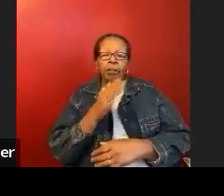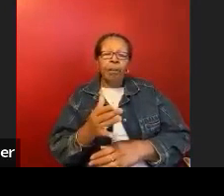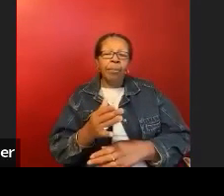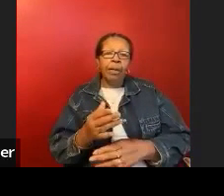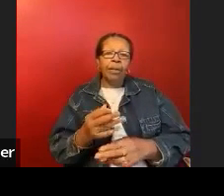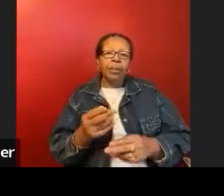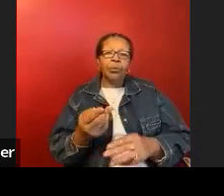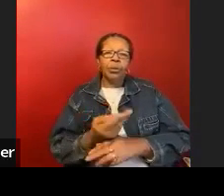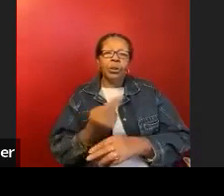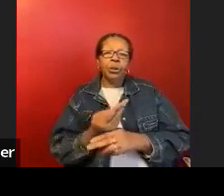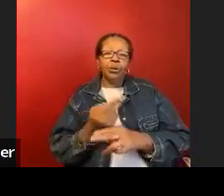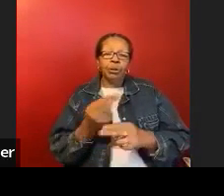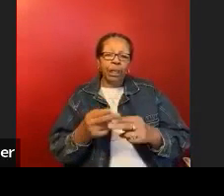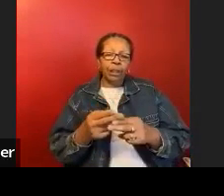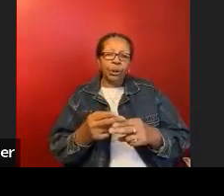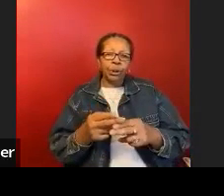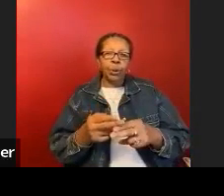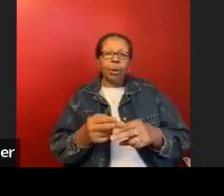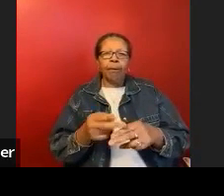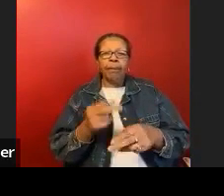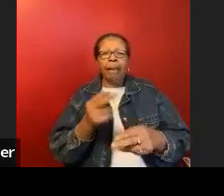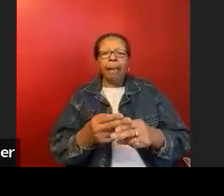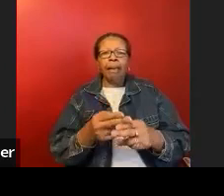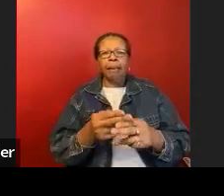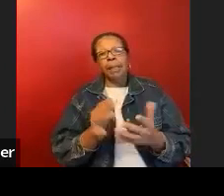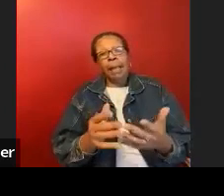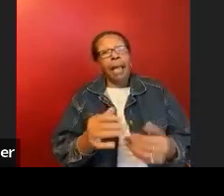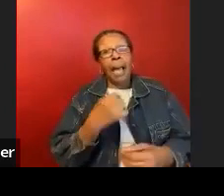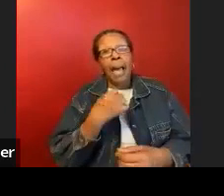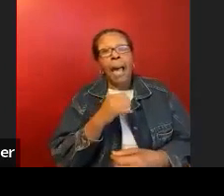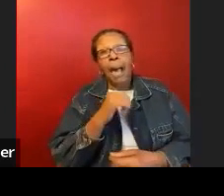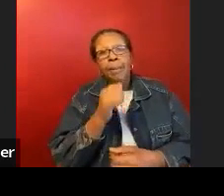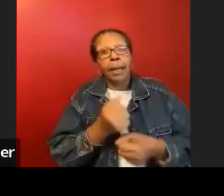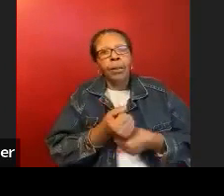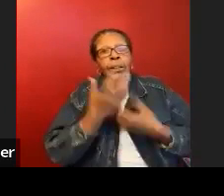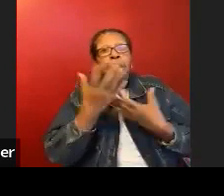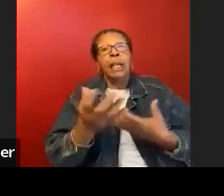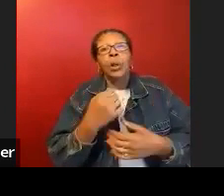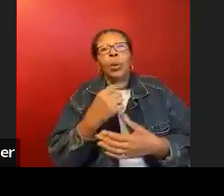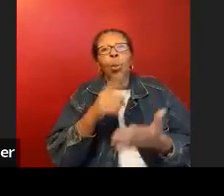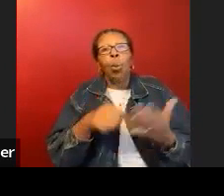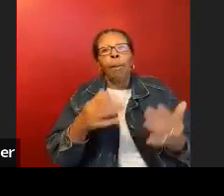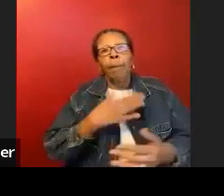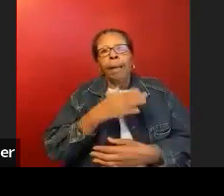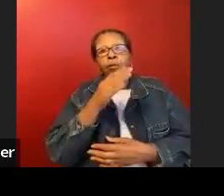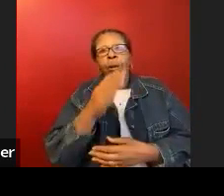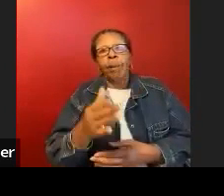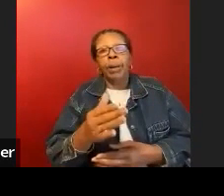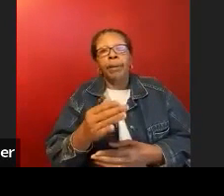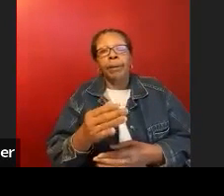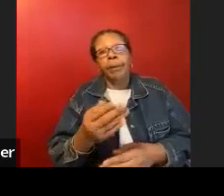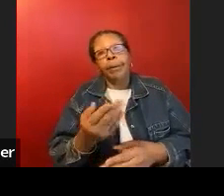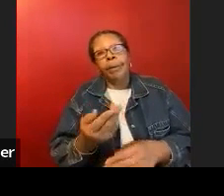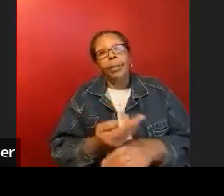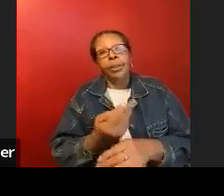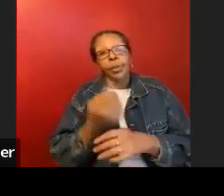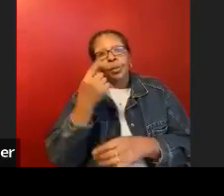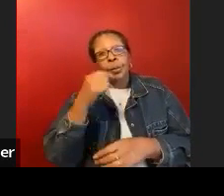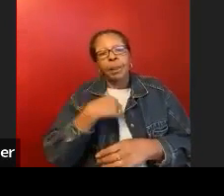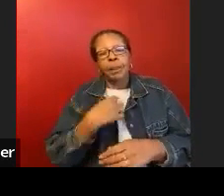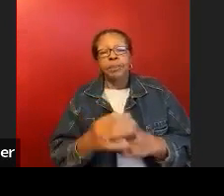I'm not going to tell you what my grandma used to call me. But anyway, but we want to remember that the nicknames